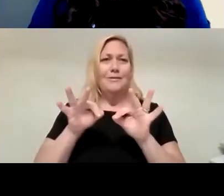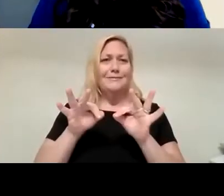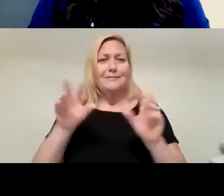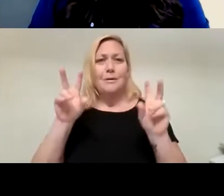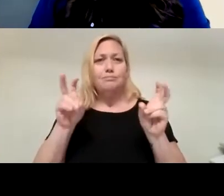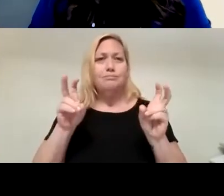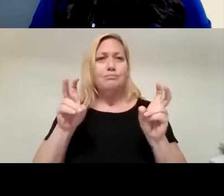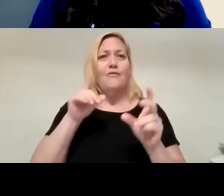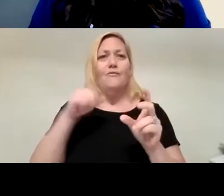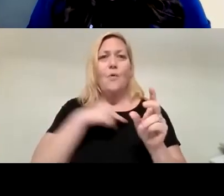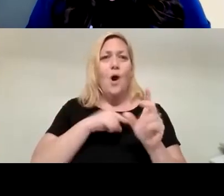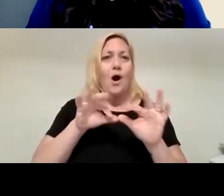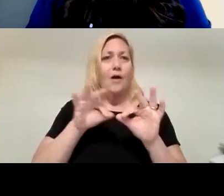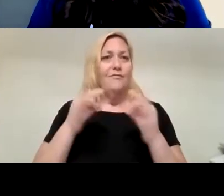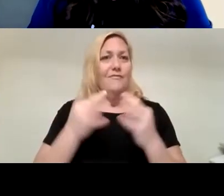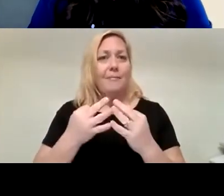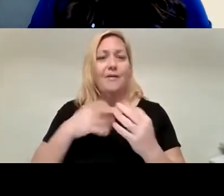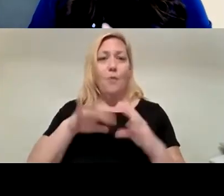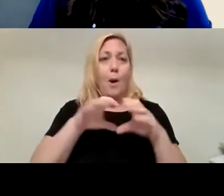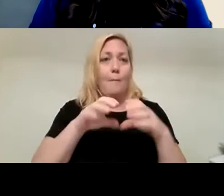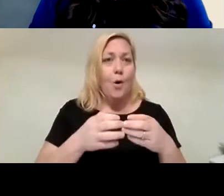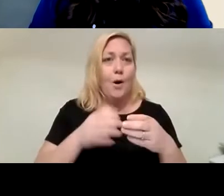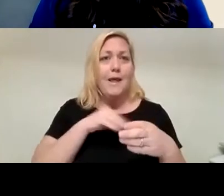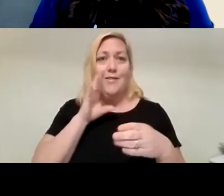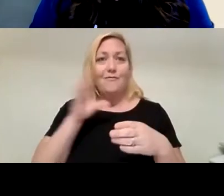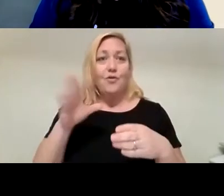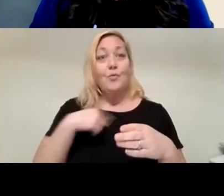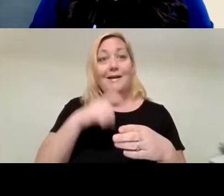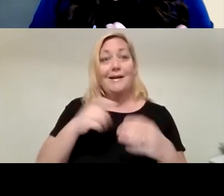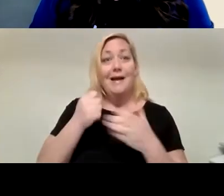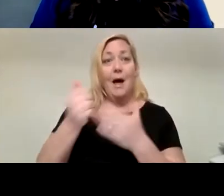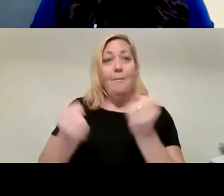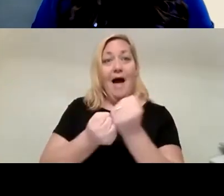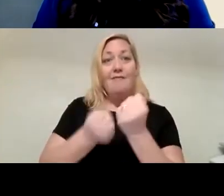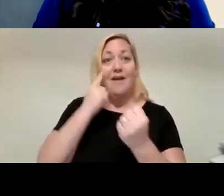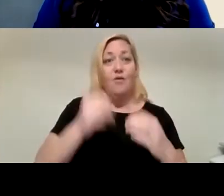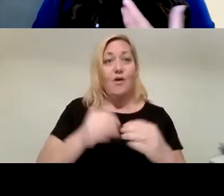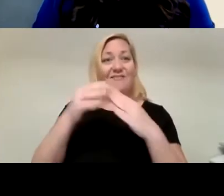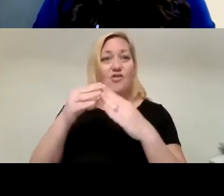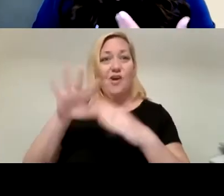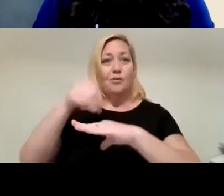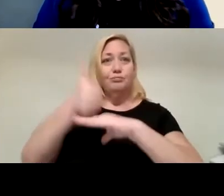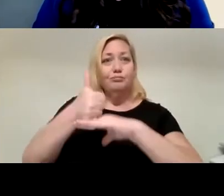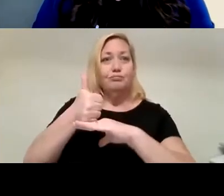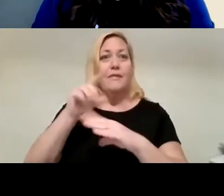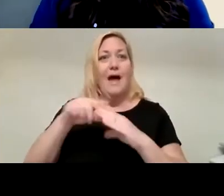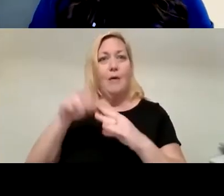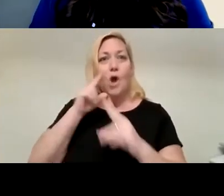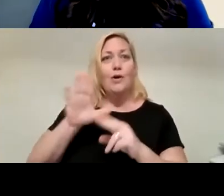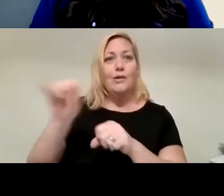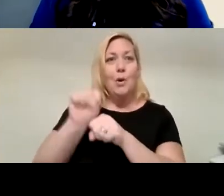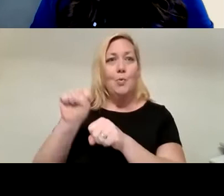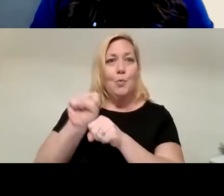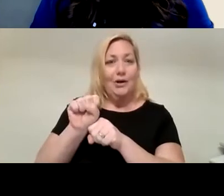the party, and our future. Also, we need to help advocate for infrastructure package that honors their work.